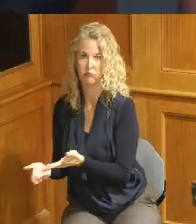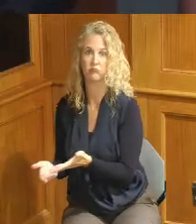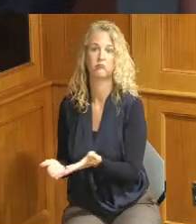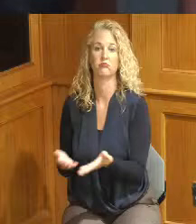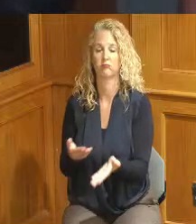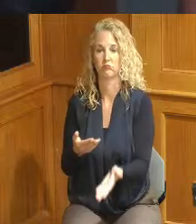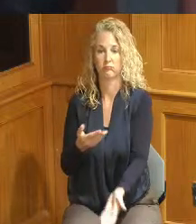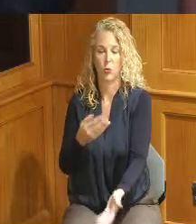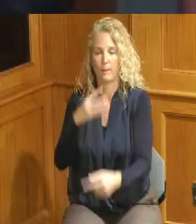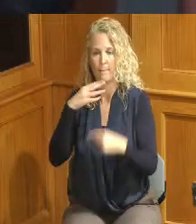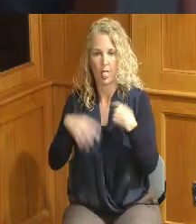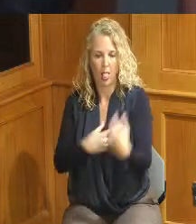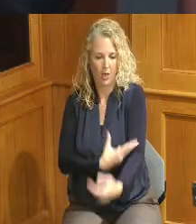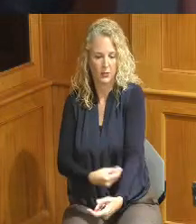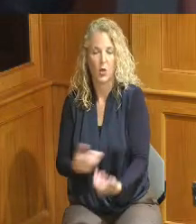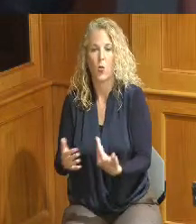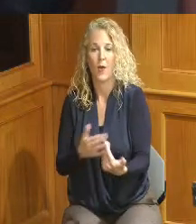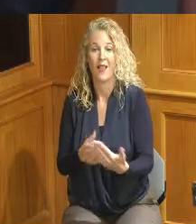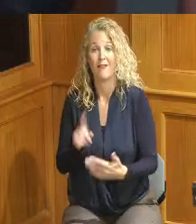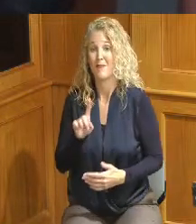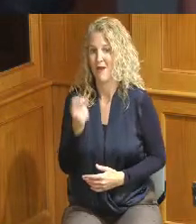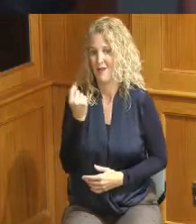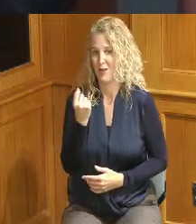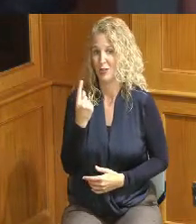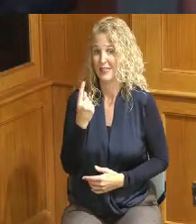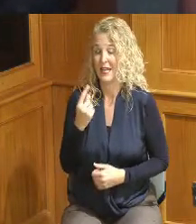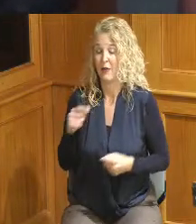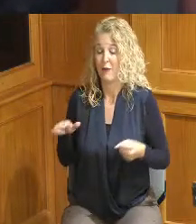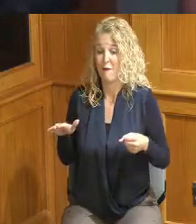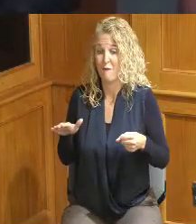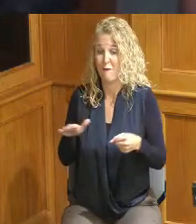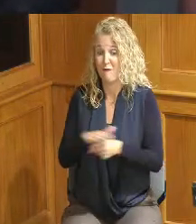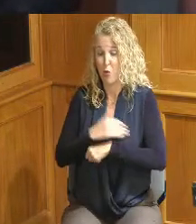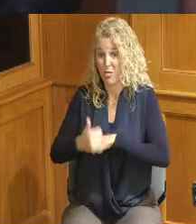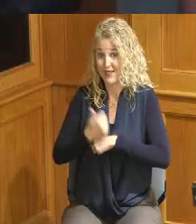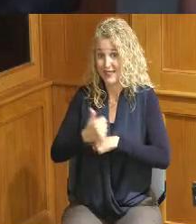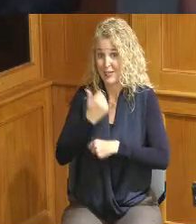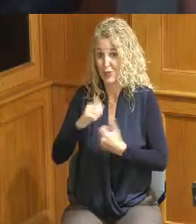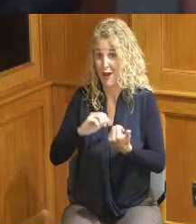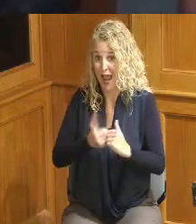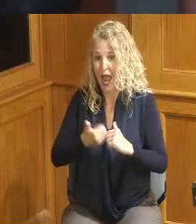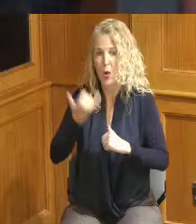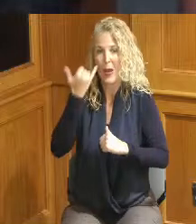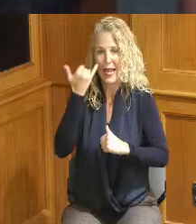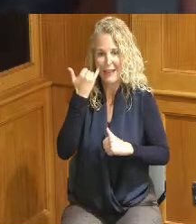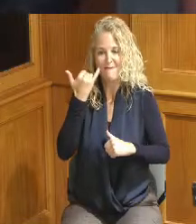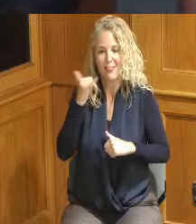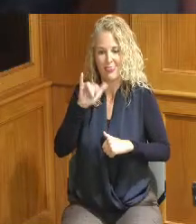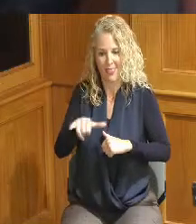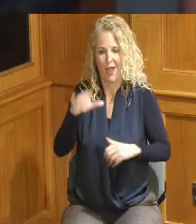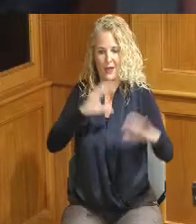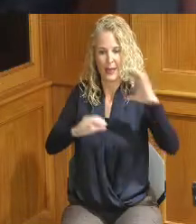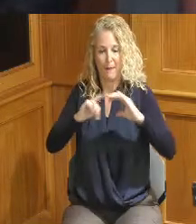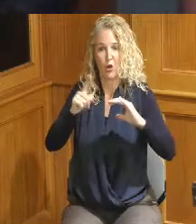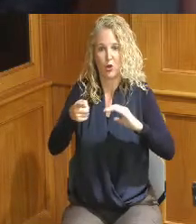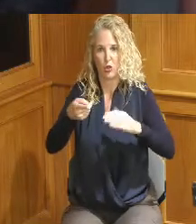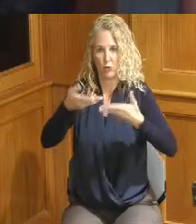tests, whatever it might be. But again, I'm not a chemist, but the overall exposure risk